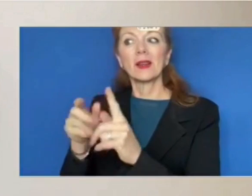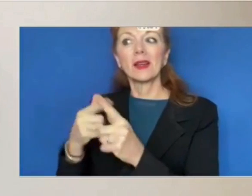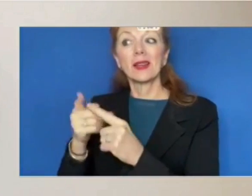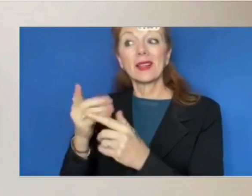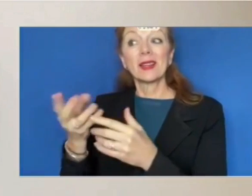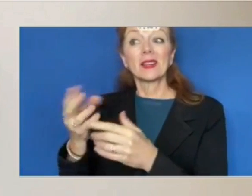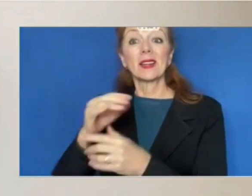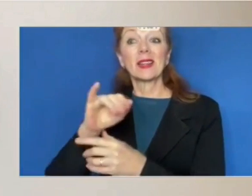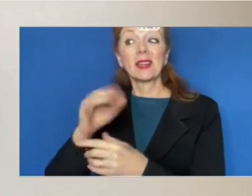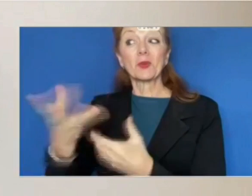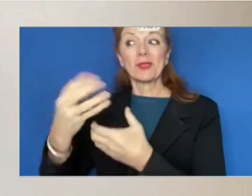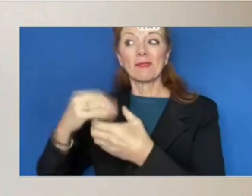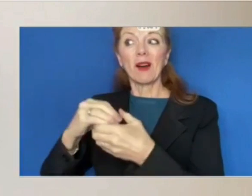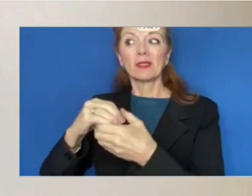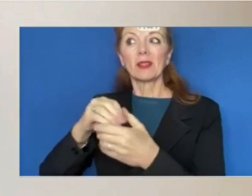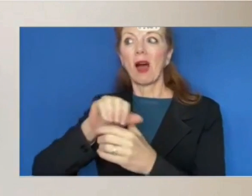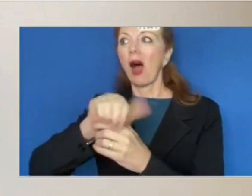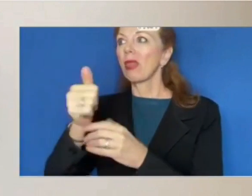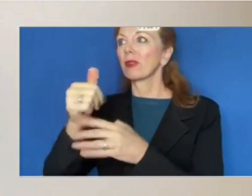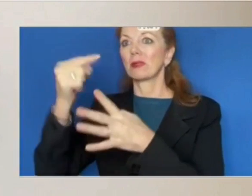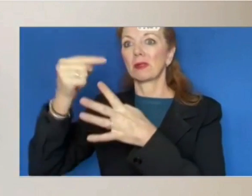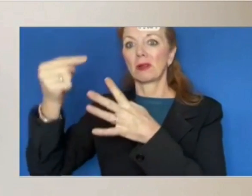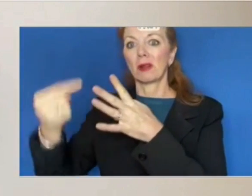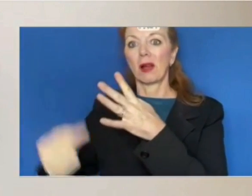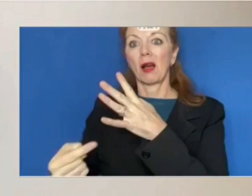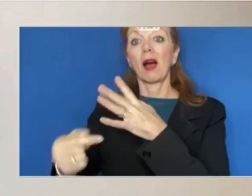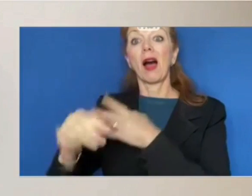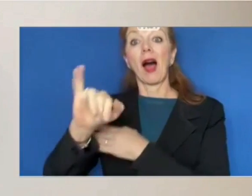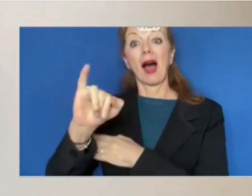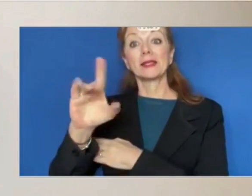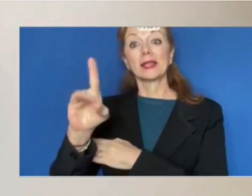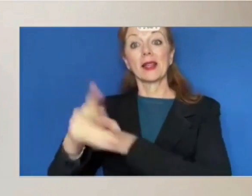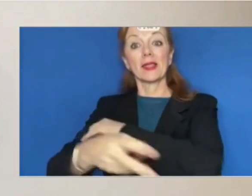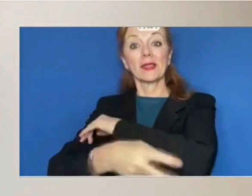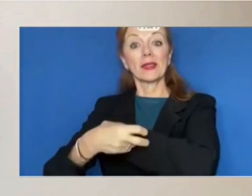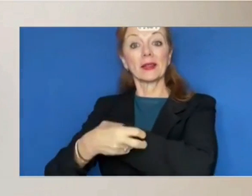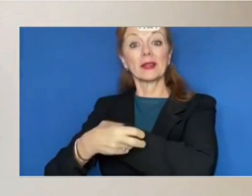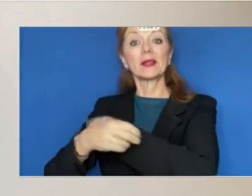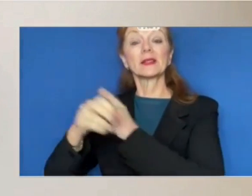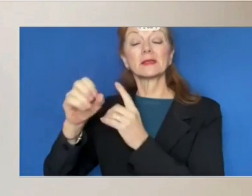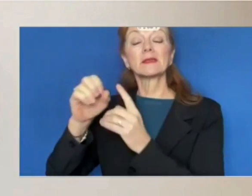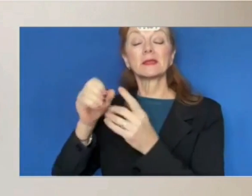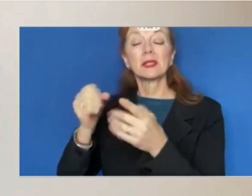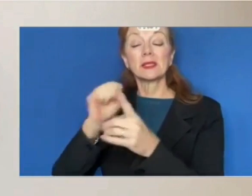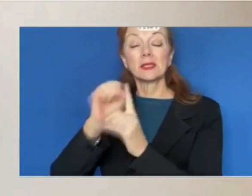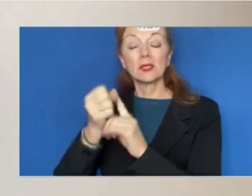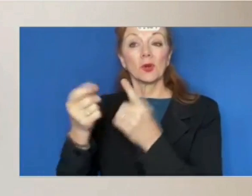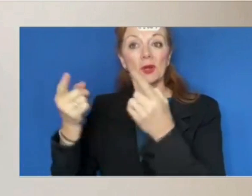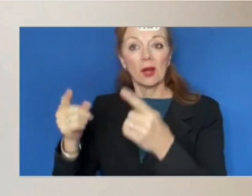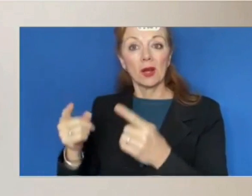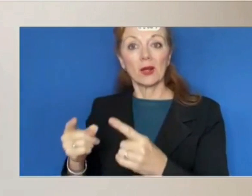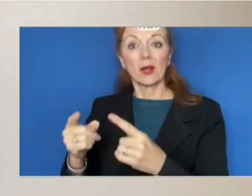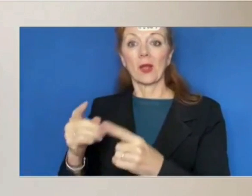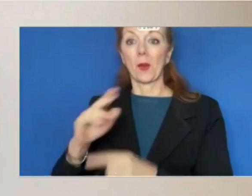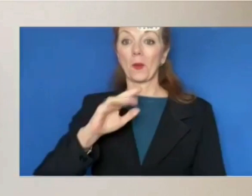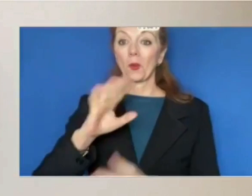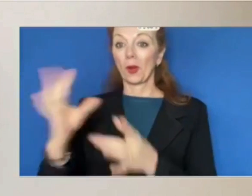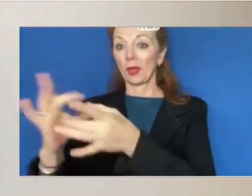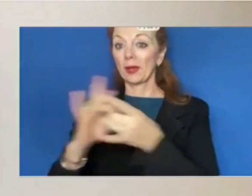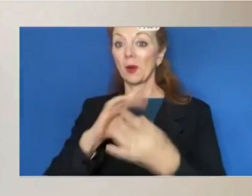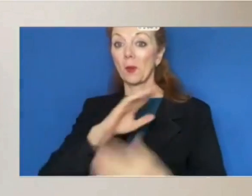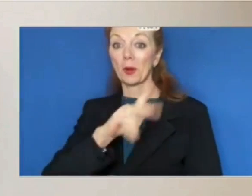other identity theft cases related to personal and auto loan theft.